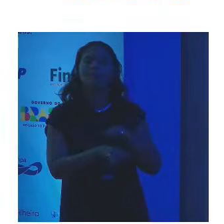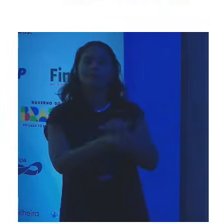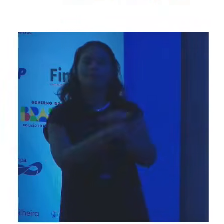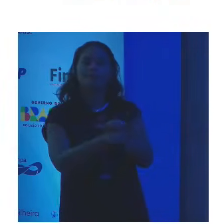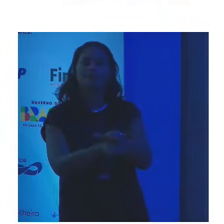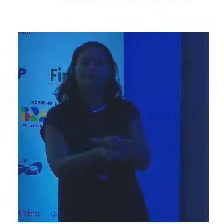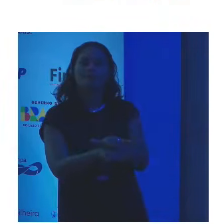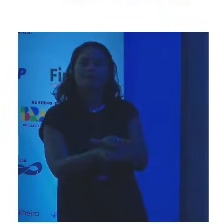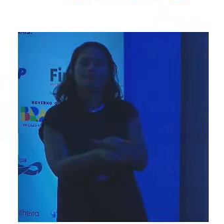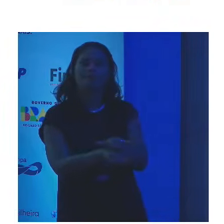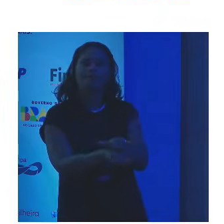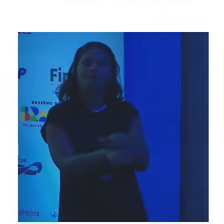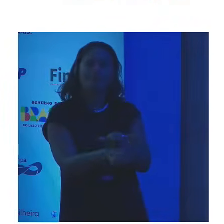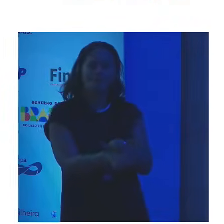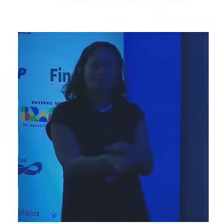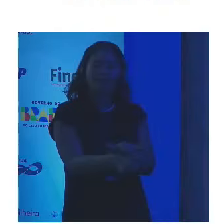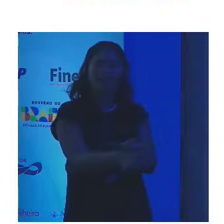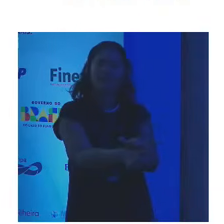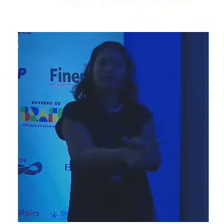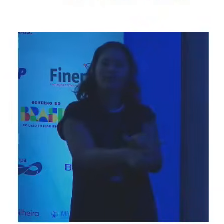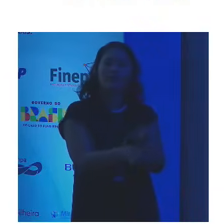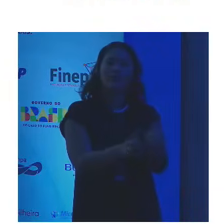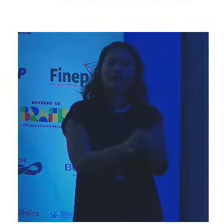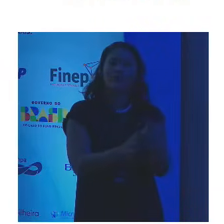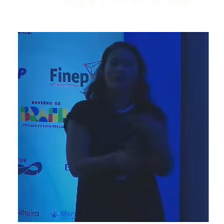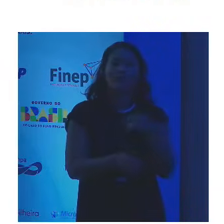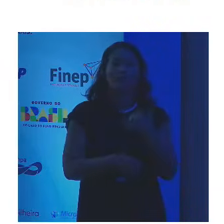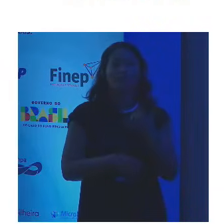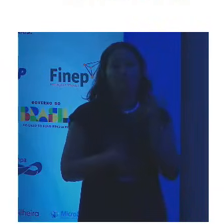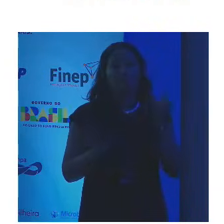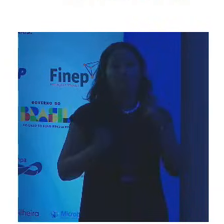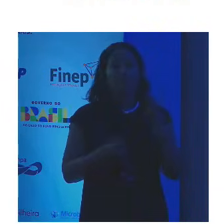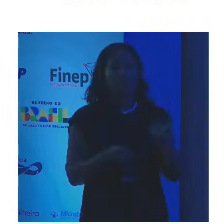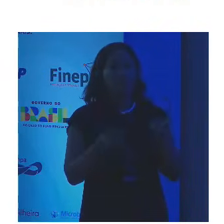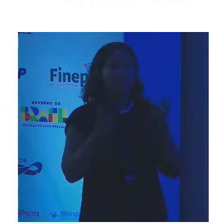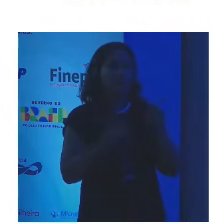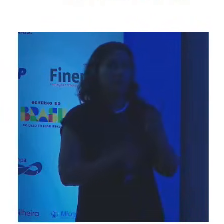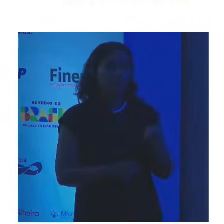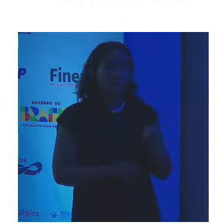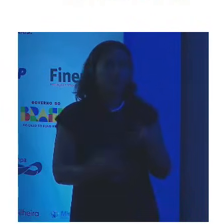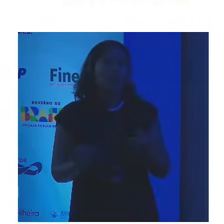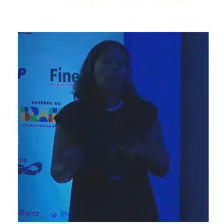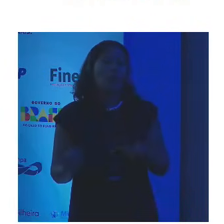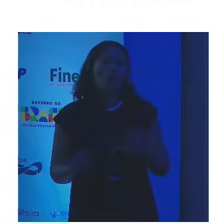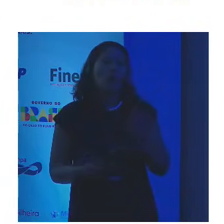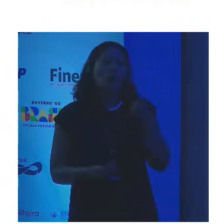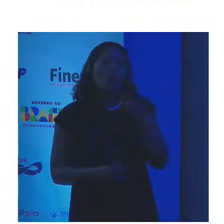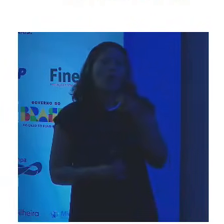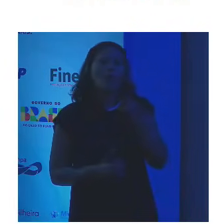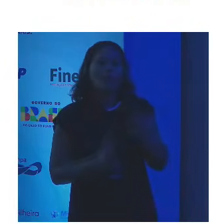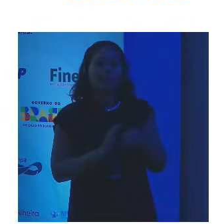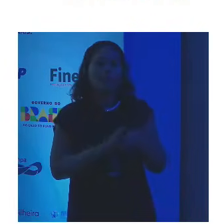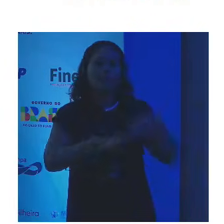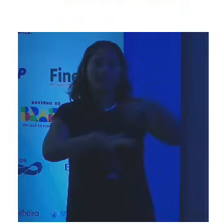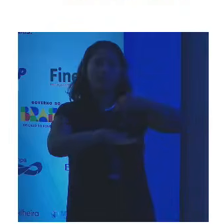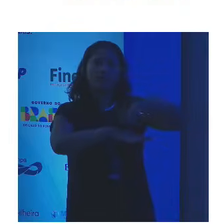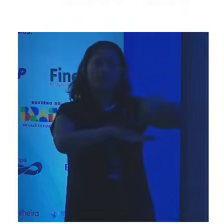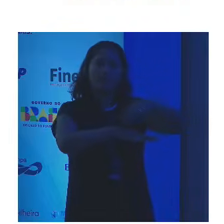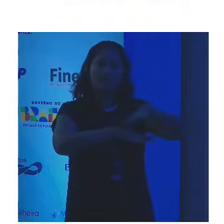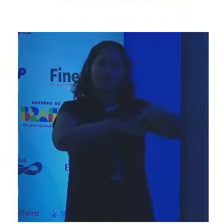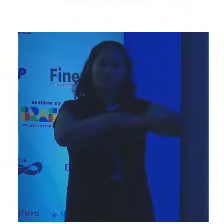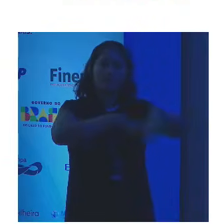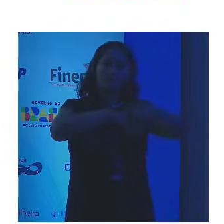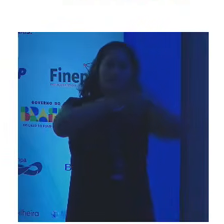into modeling of the behavior of the juvenile turtle. You have the digital ocean, You have the digital turtle. You know that